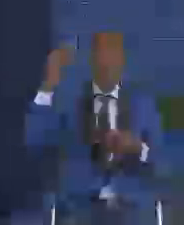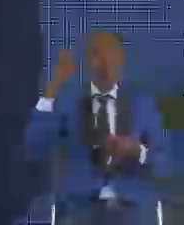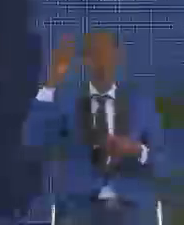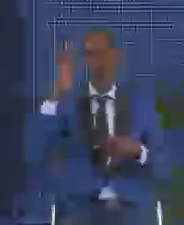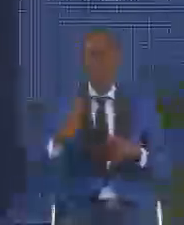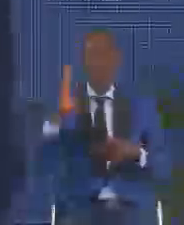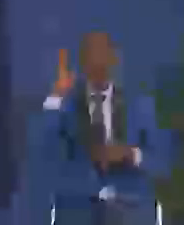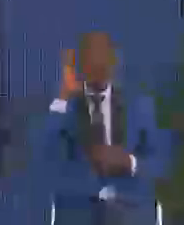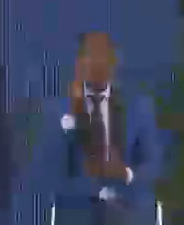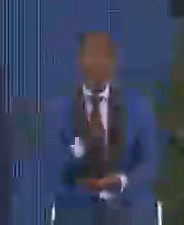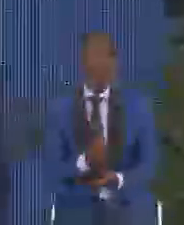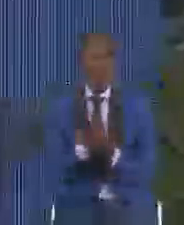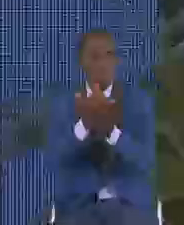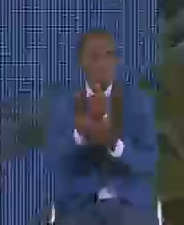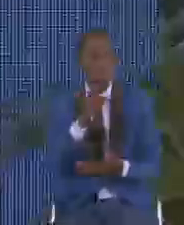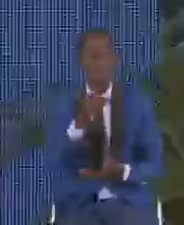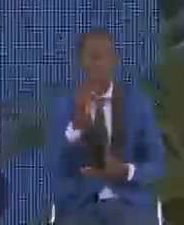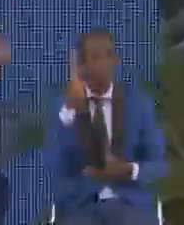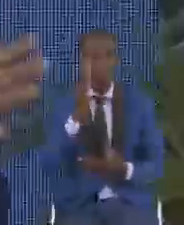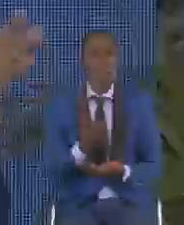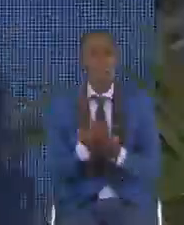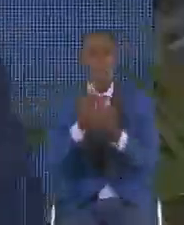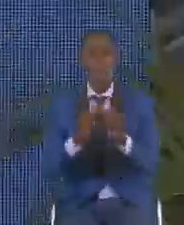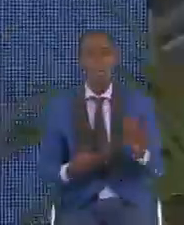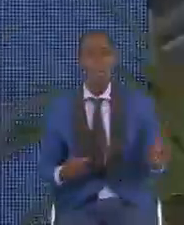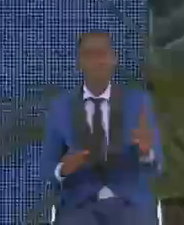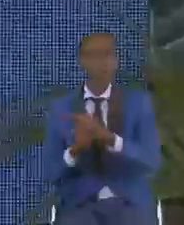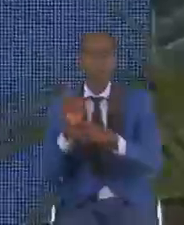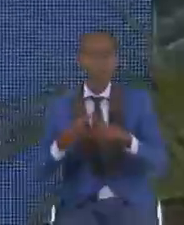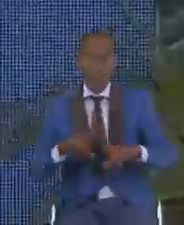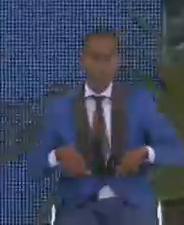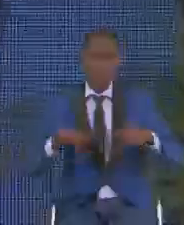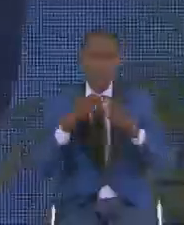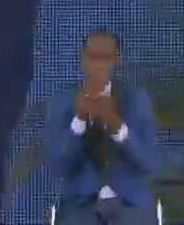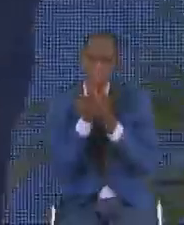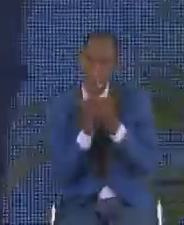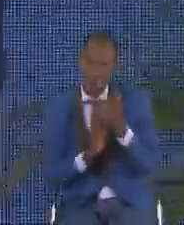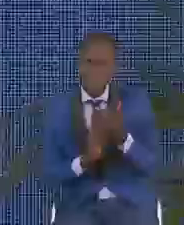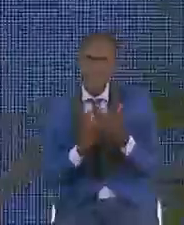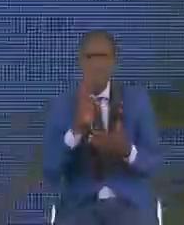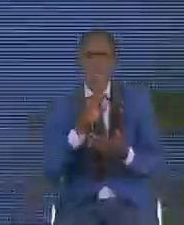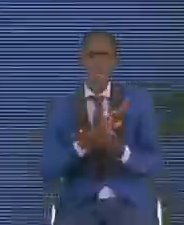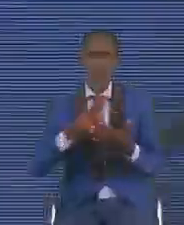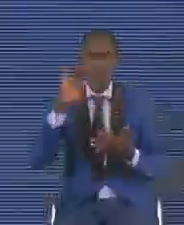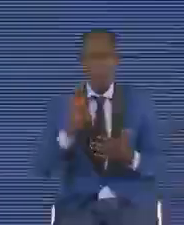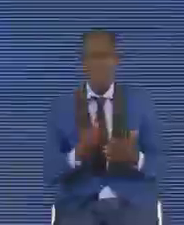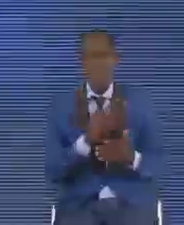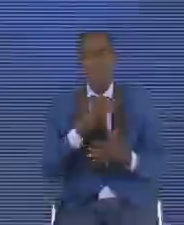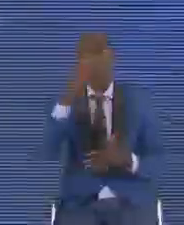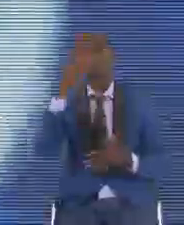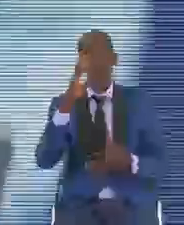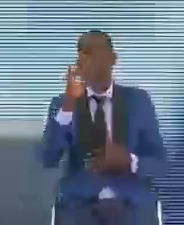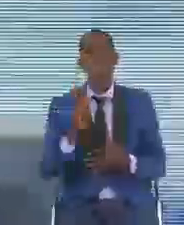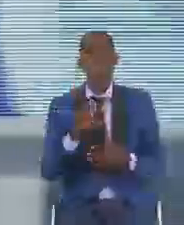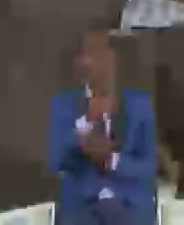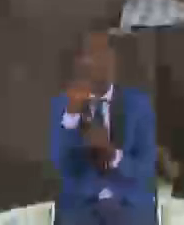help you, will help every one of us to live soberly, righteously, and godly